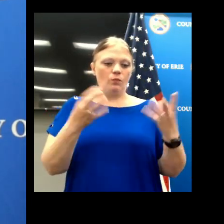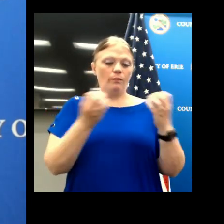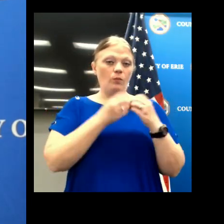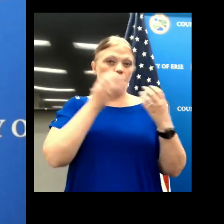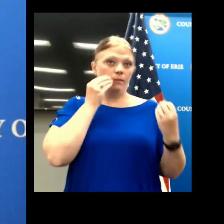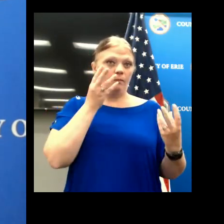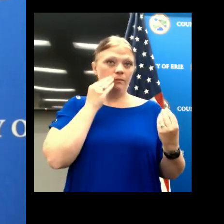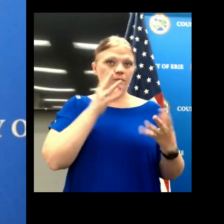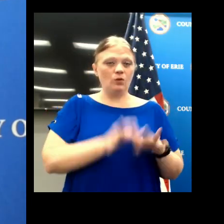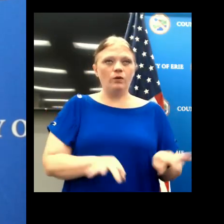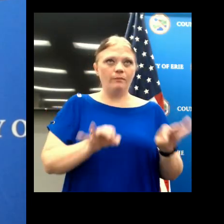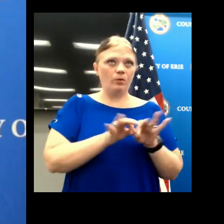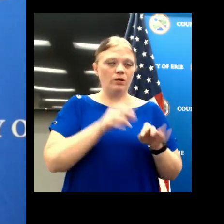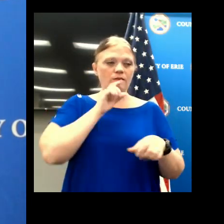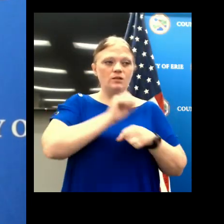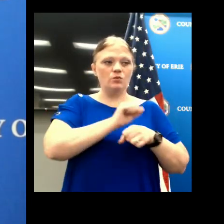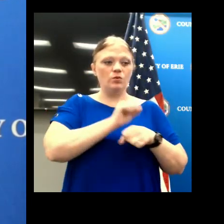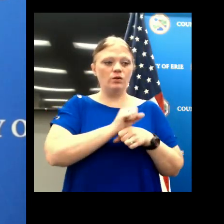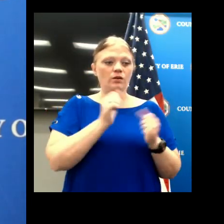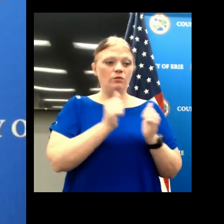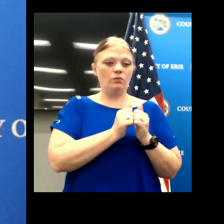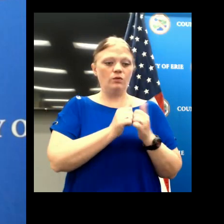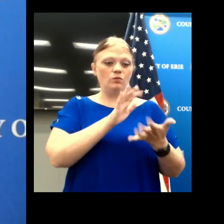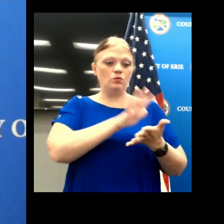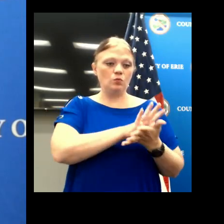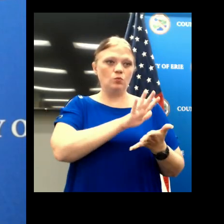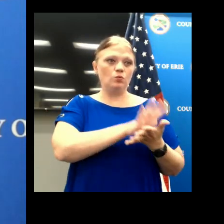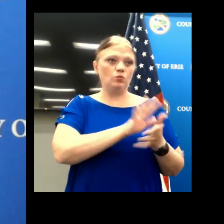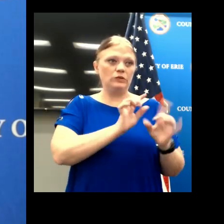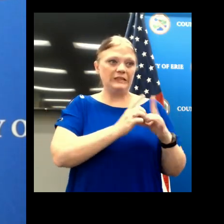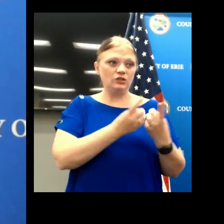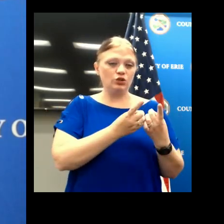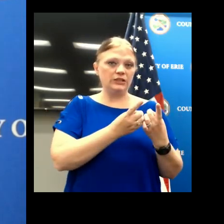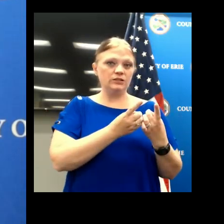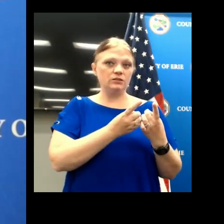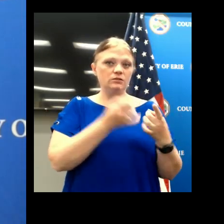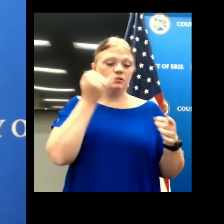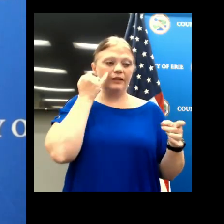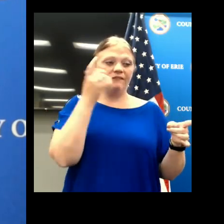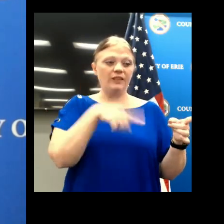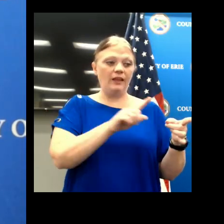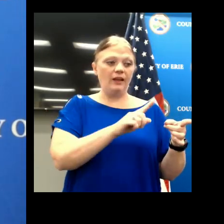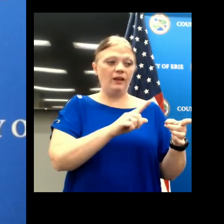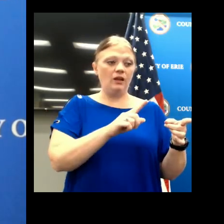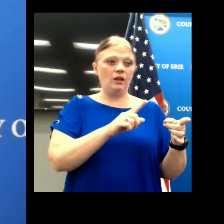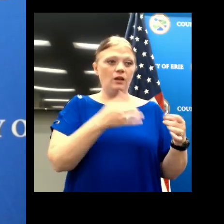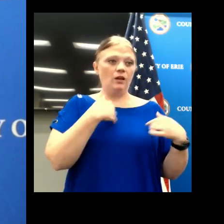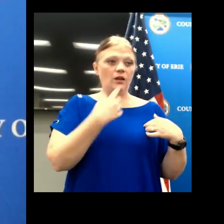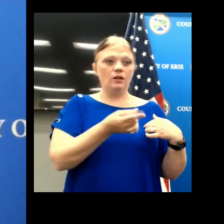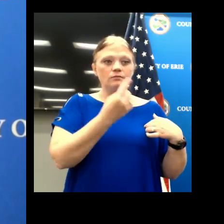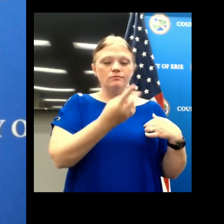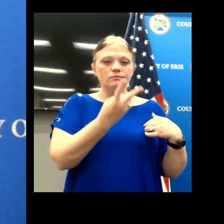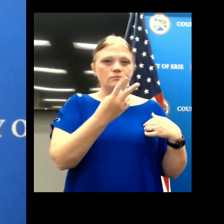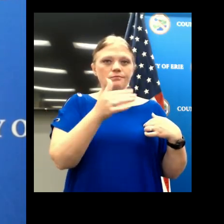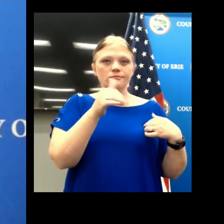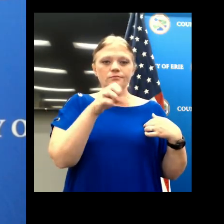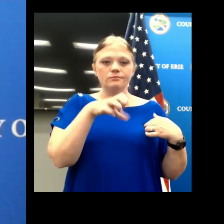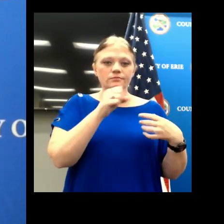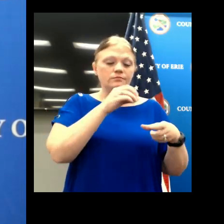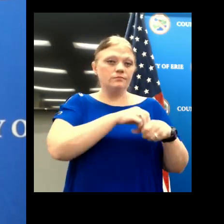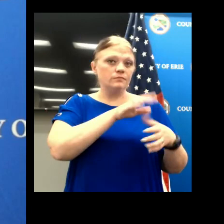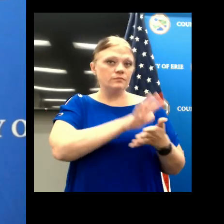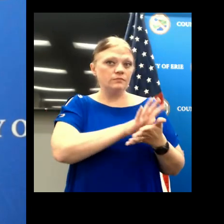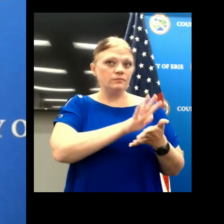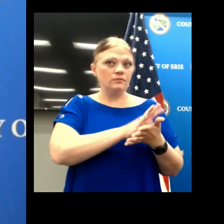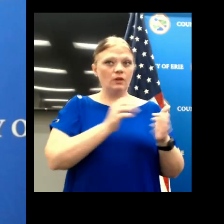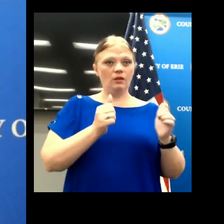is working with the school, with the schools and the school district on if they do have one or two cases in a school, is